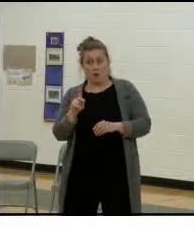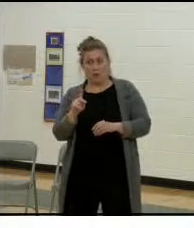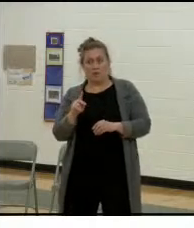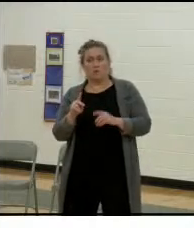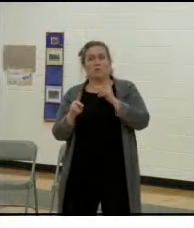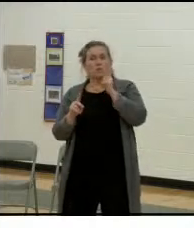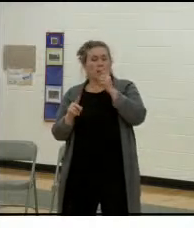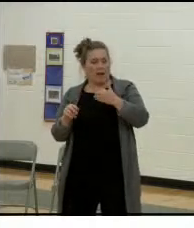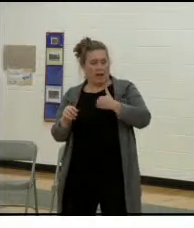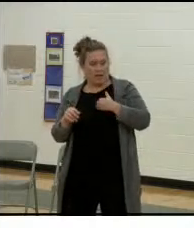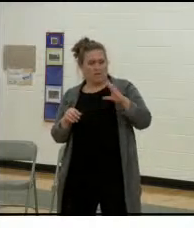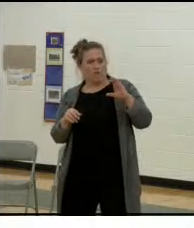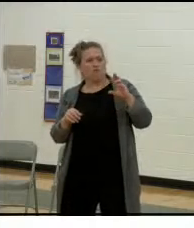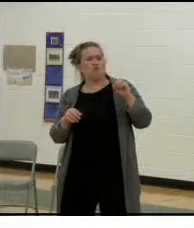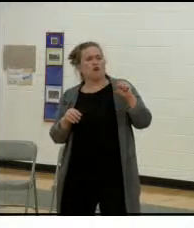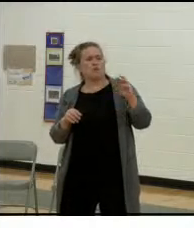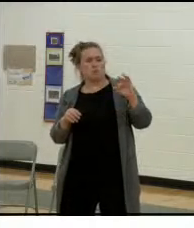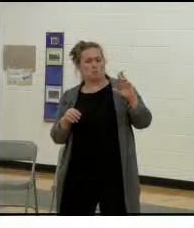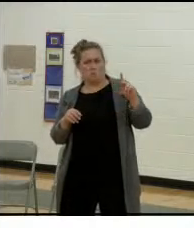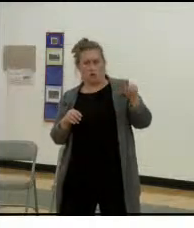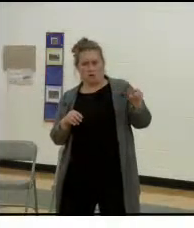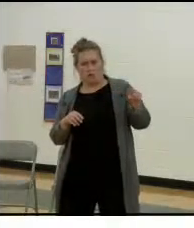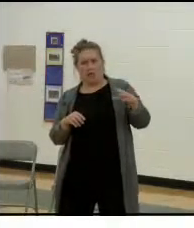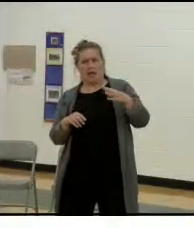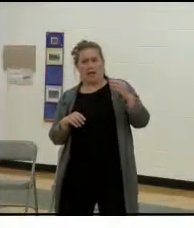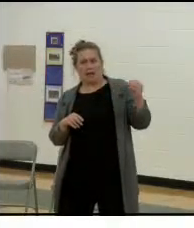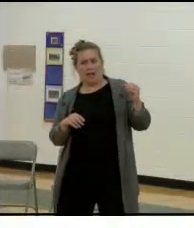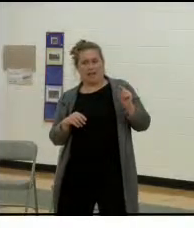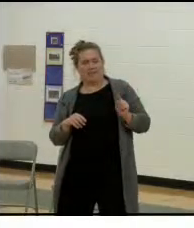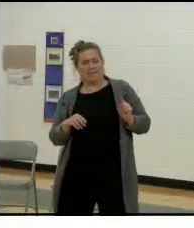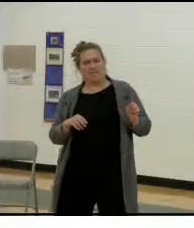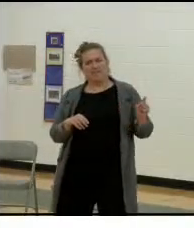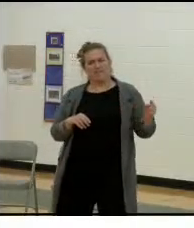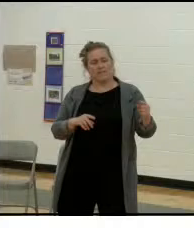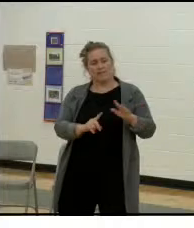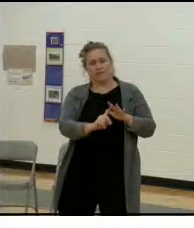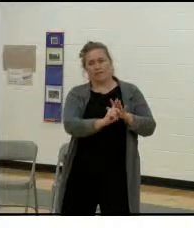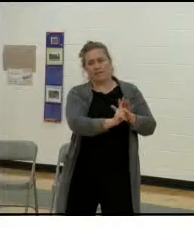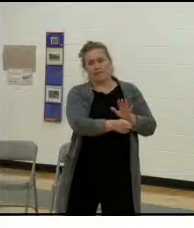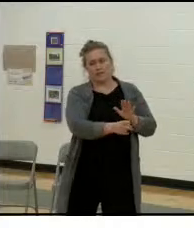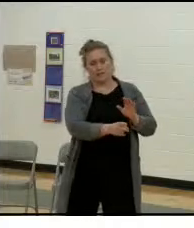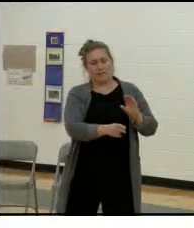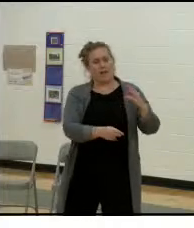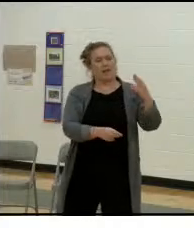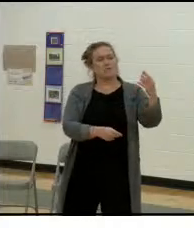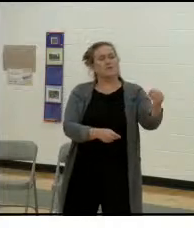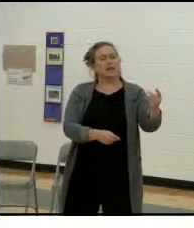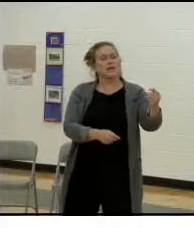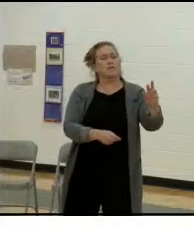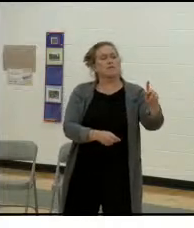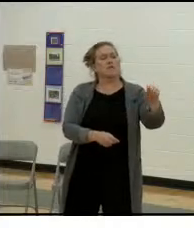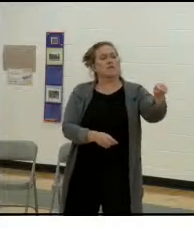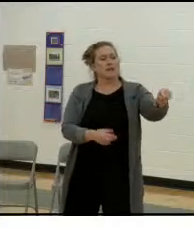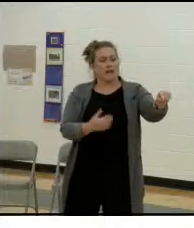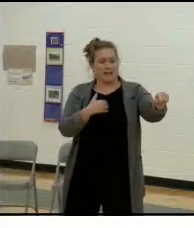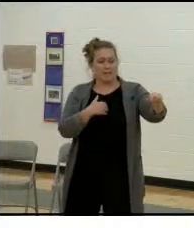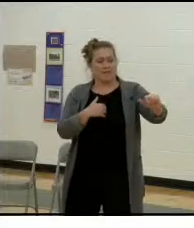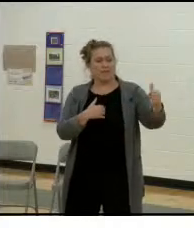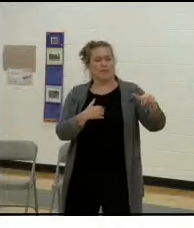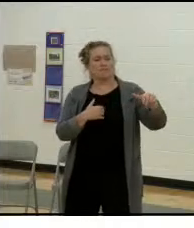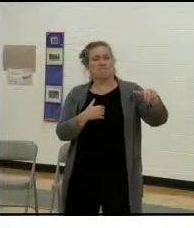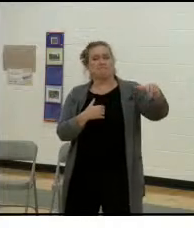through, but also connecting to areas outside the park, such as down Hill Street, up Hill